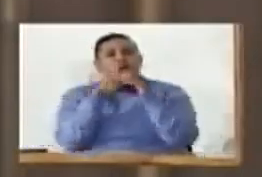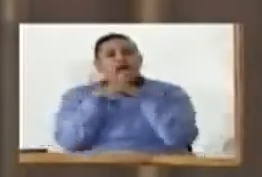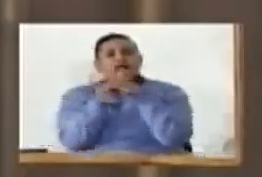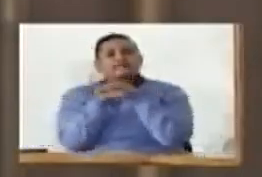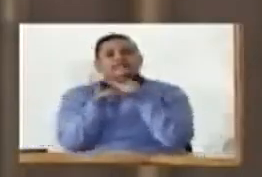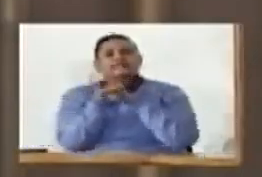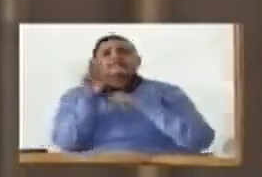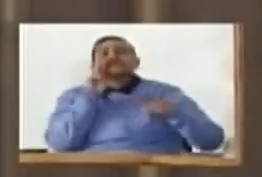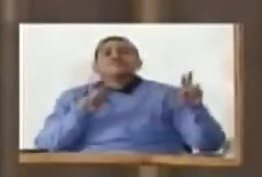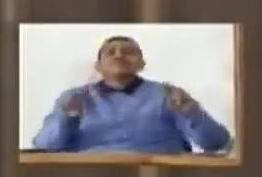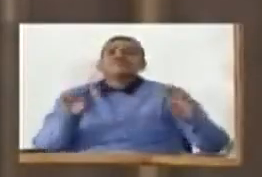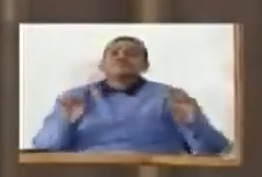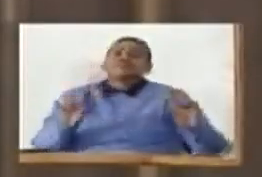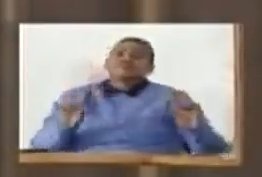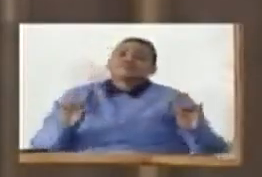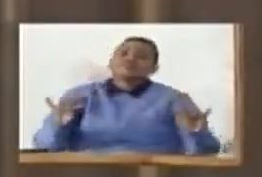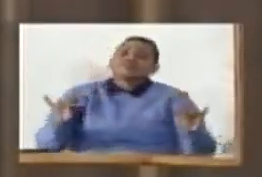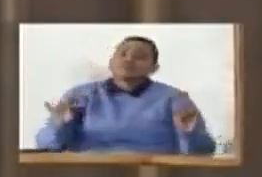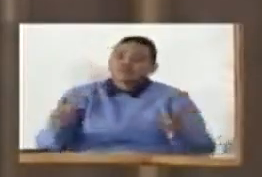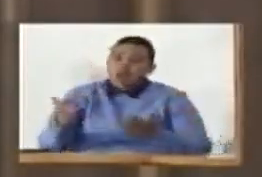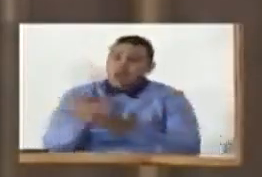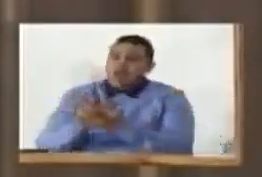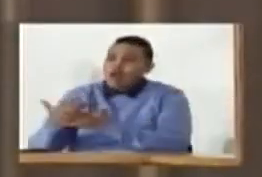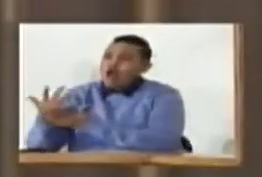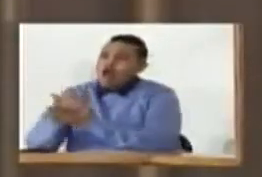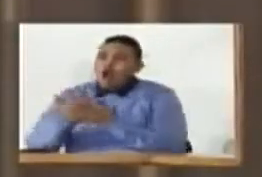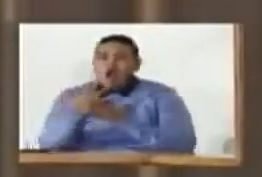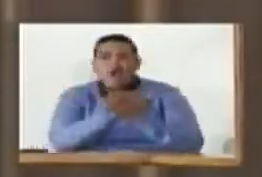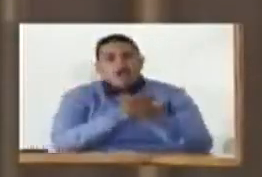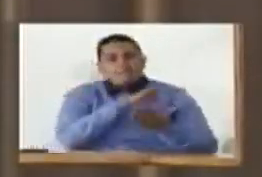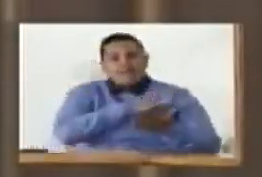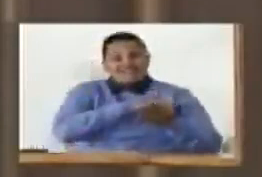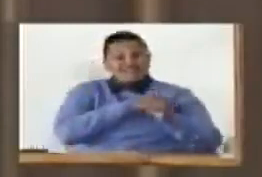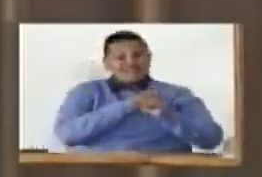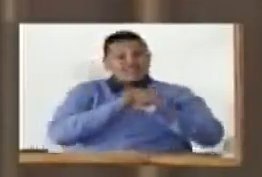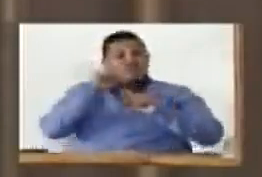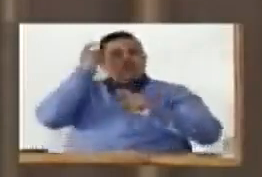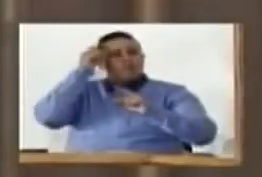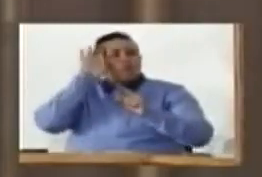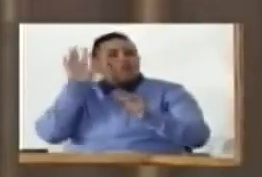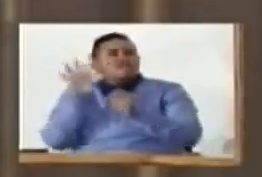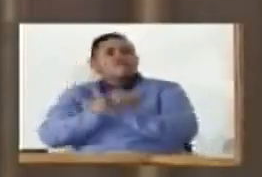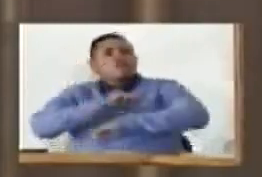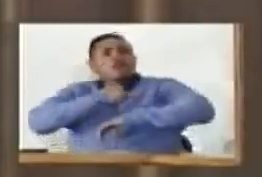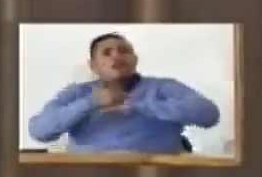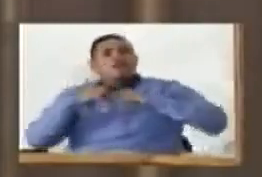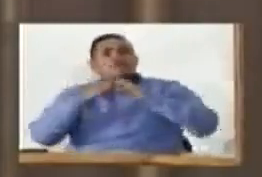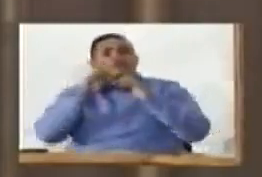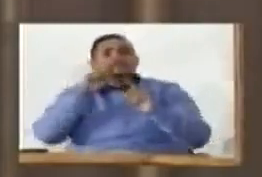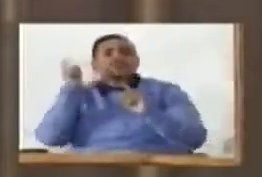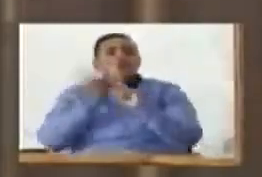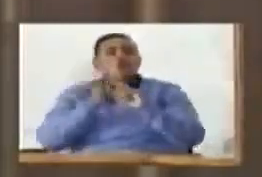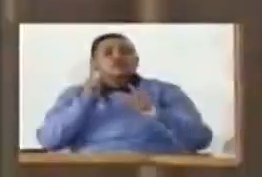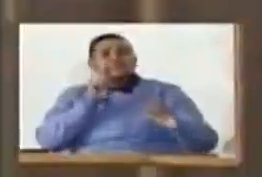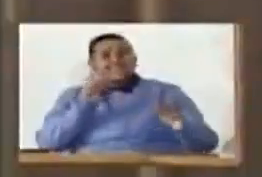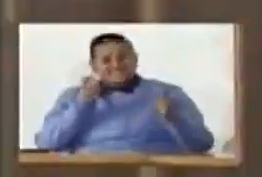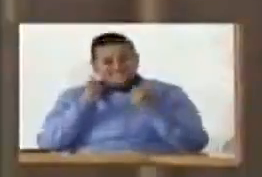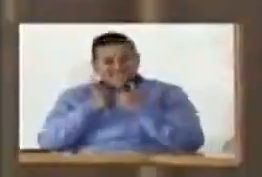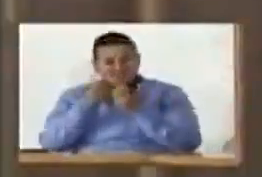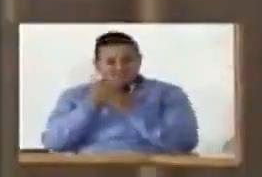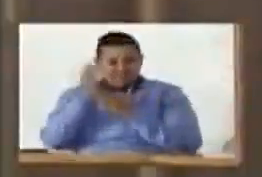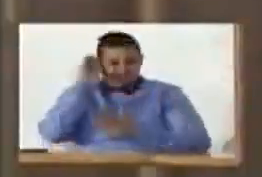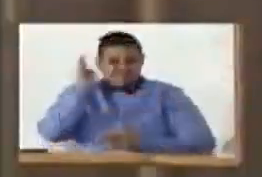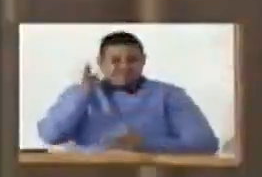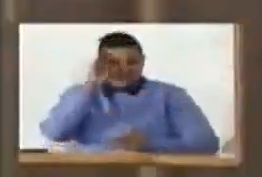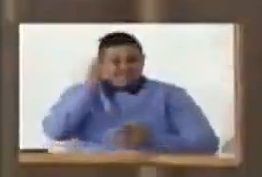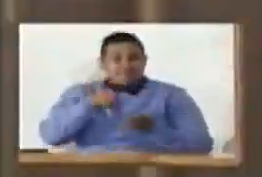accessibility and ease of collecting benefits, the government will be fully implementing the automated electronic payments